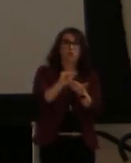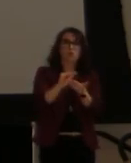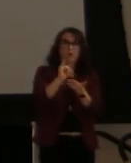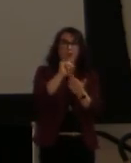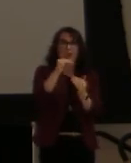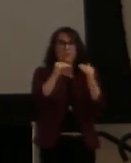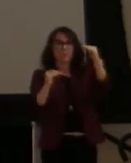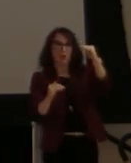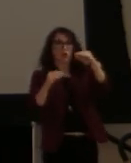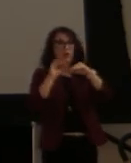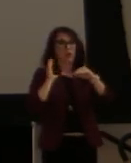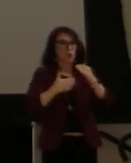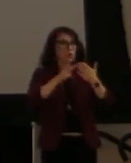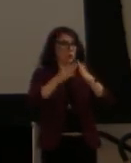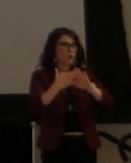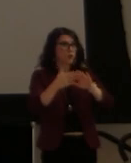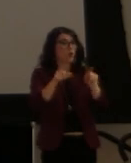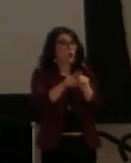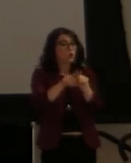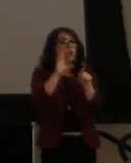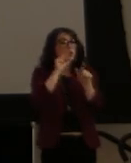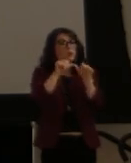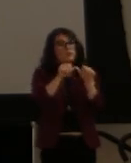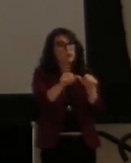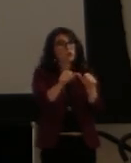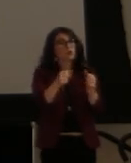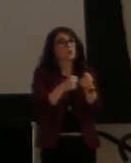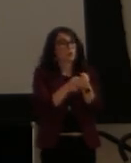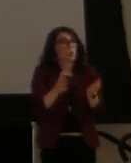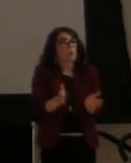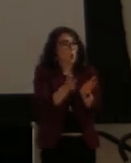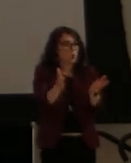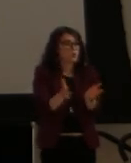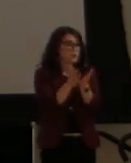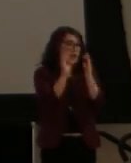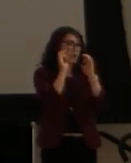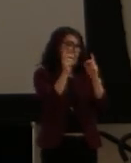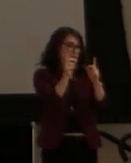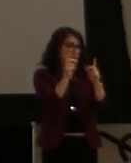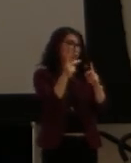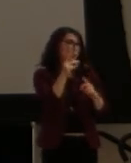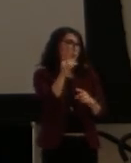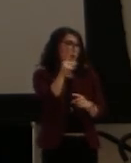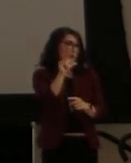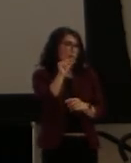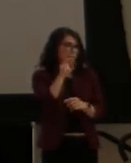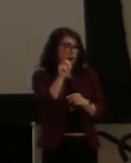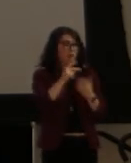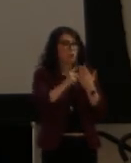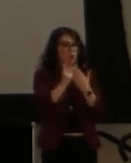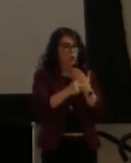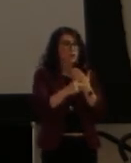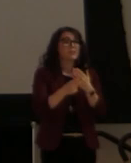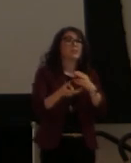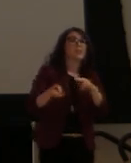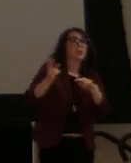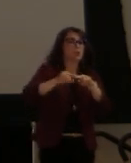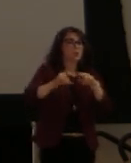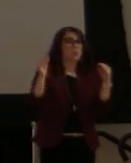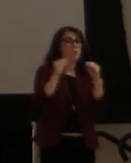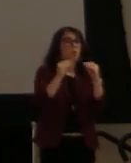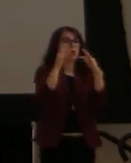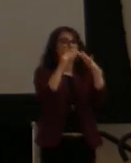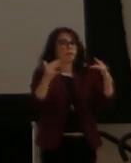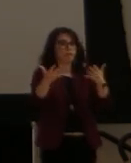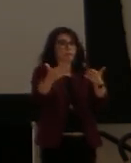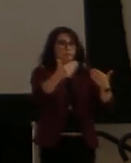community. They will also continue to promote educational pipeline programs to increase diversity of the student body in the